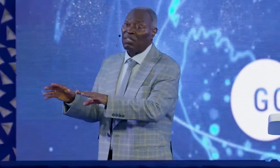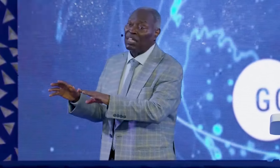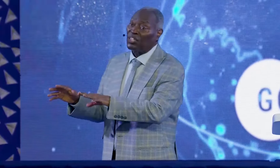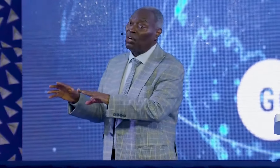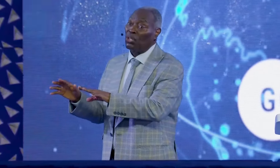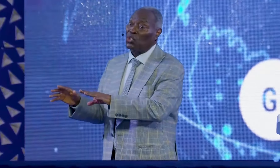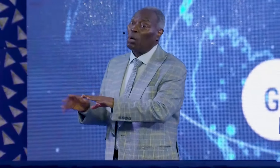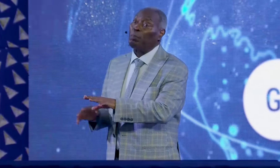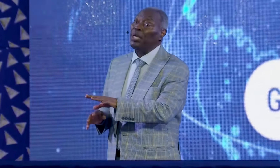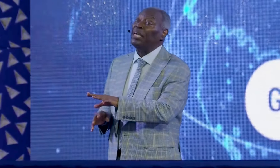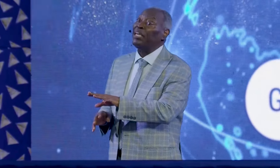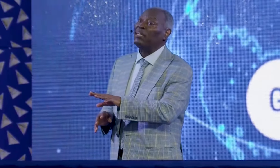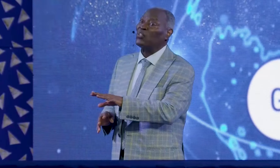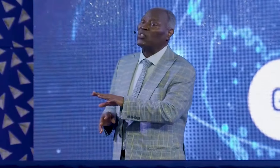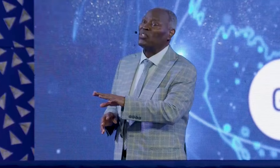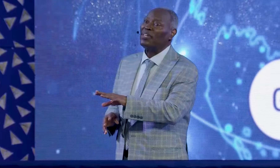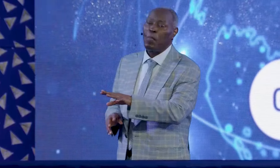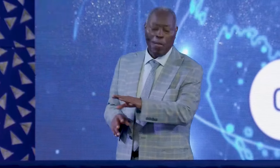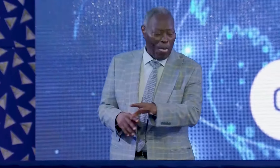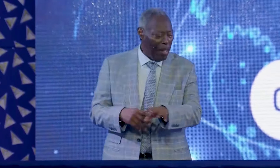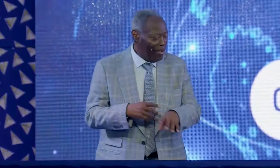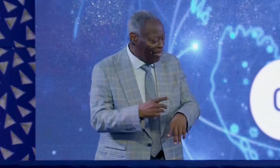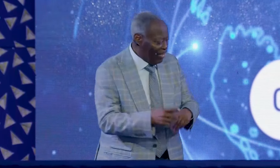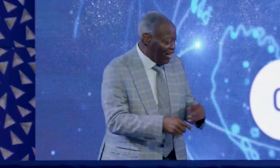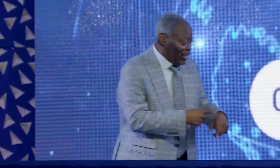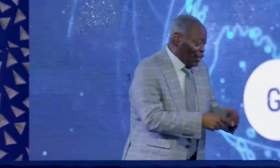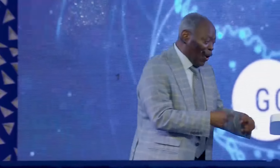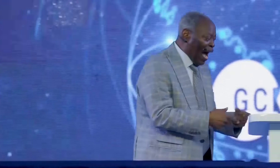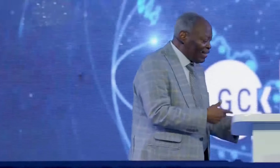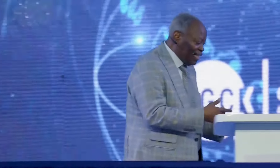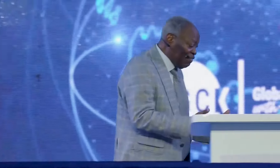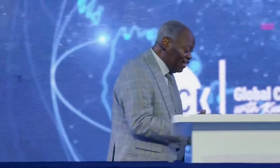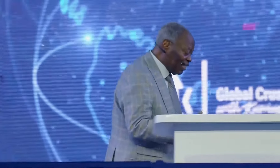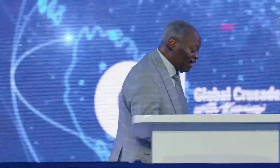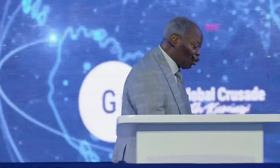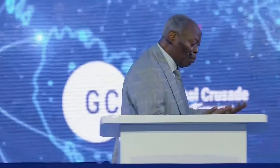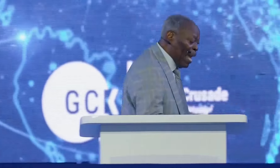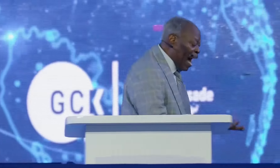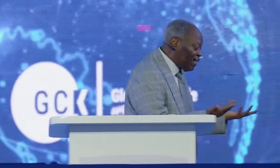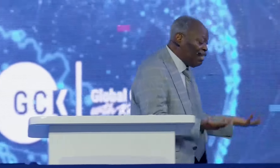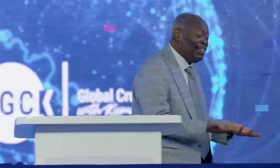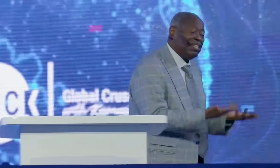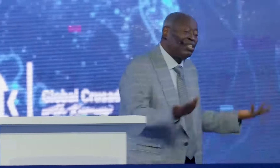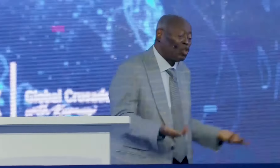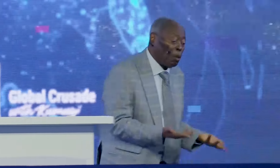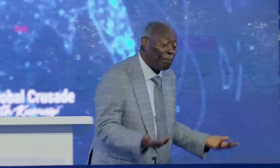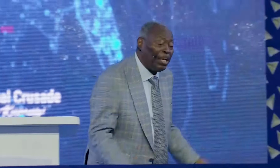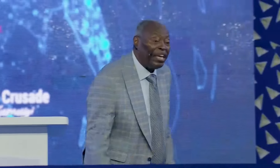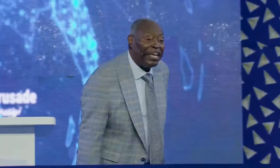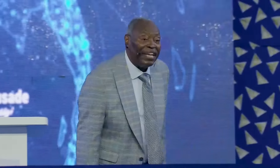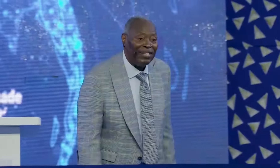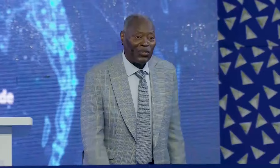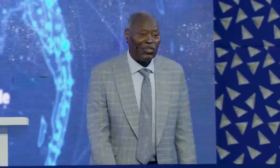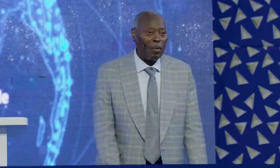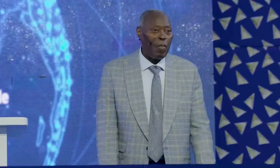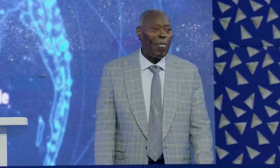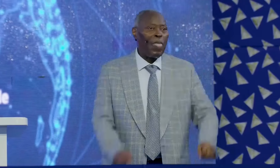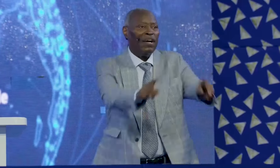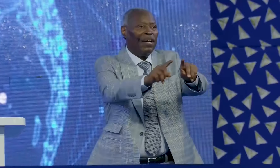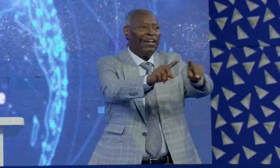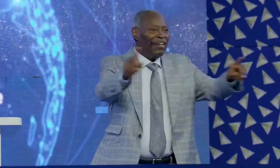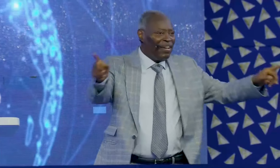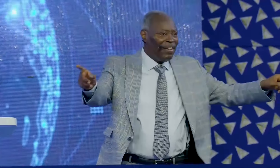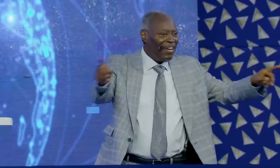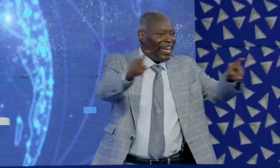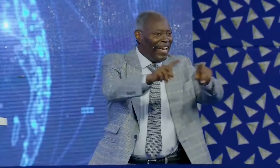think the thoughts of peace. Your activities will be activities of peace.